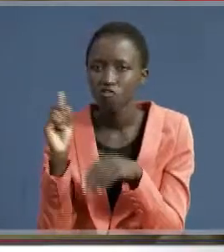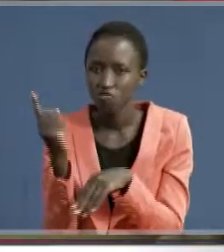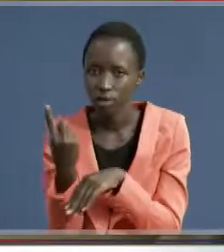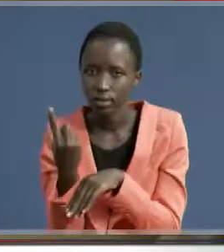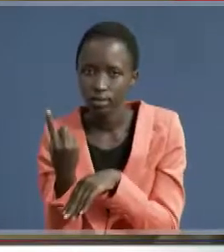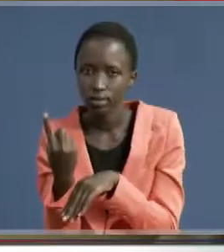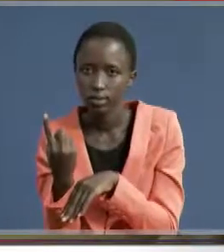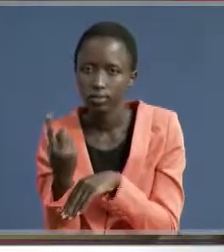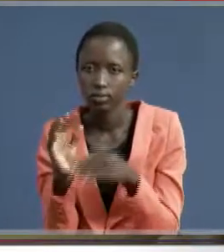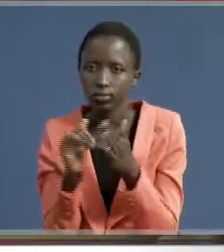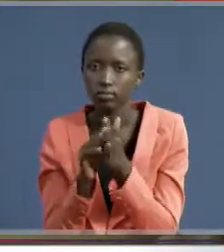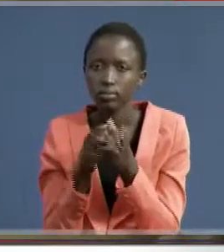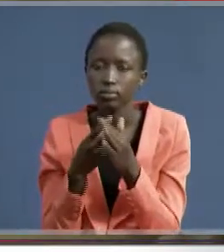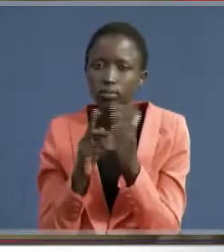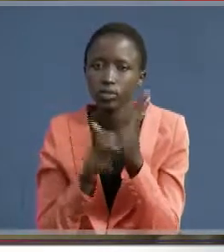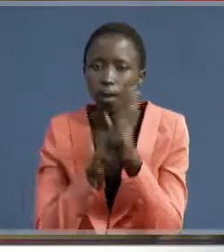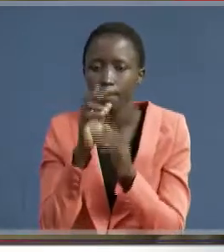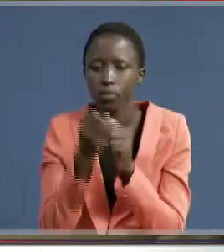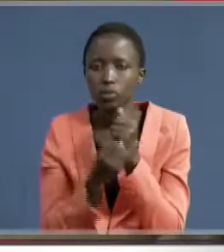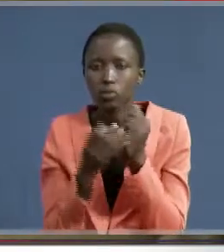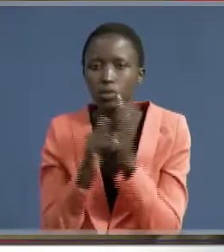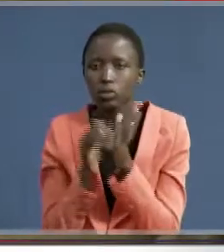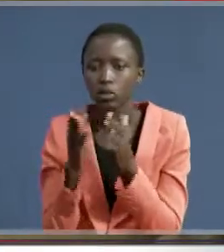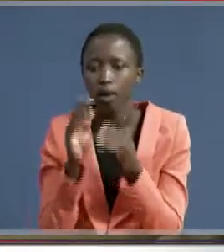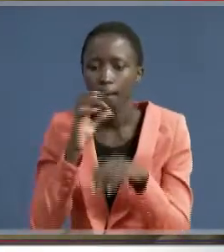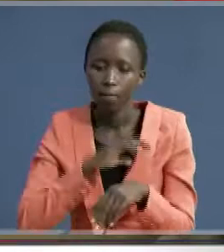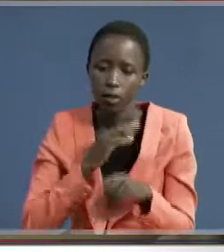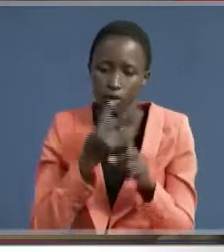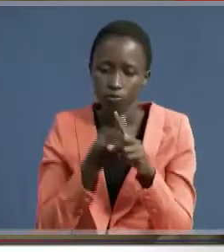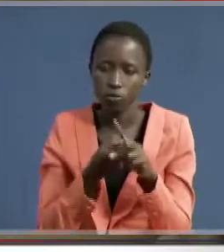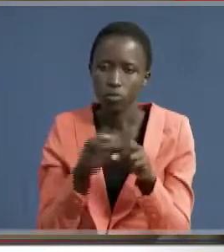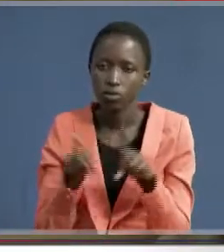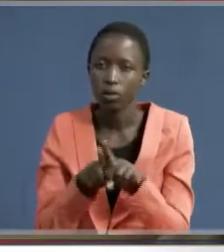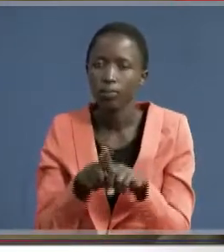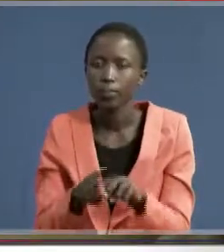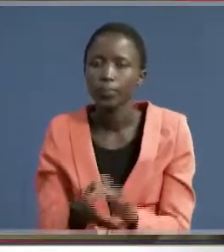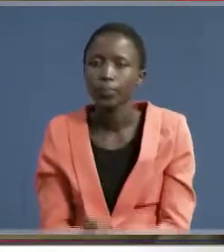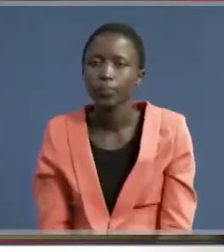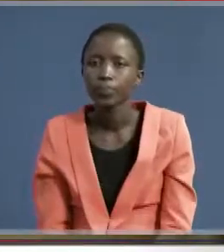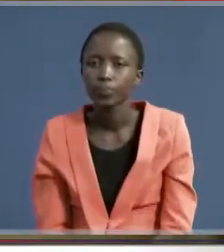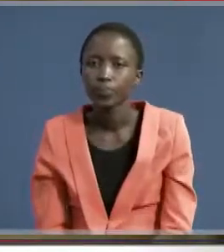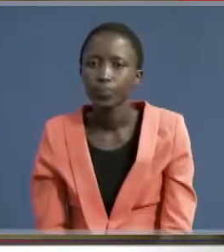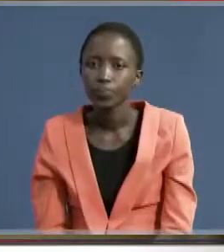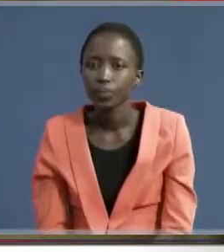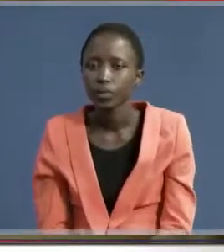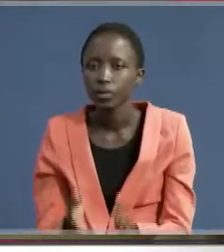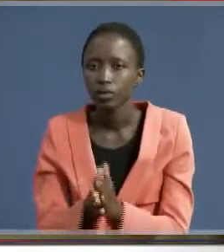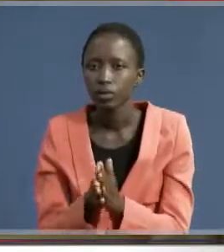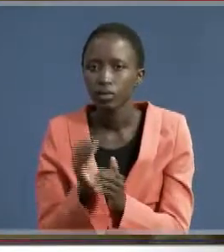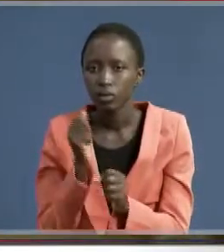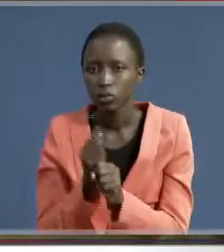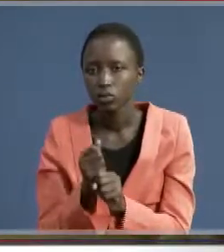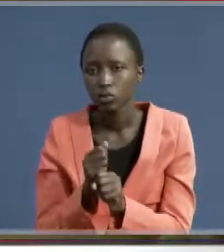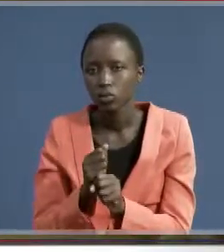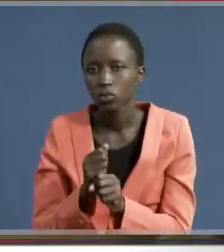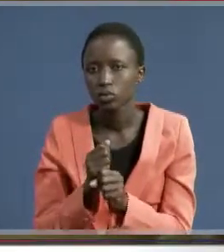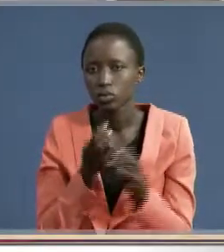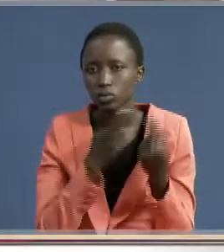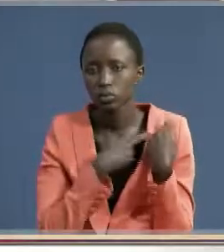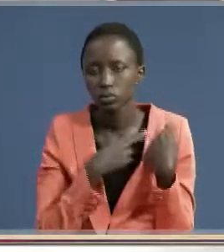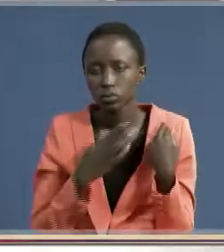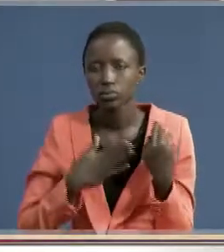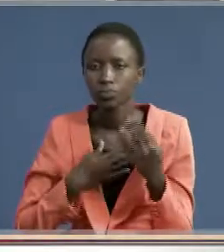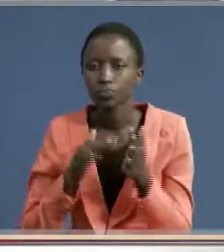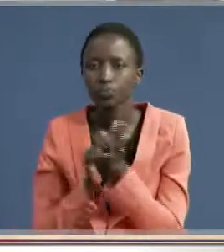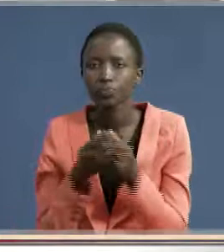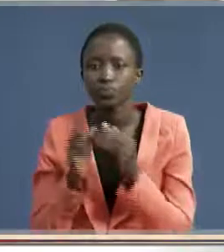pilot project in the whole country to benefit from this integration. And we will do our part. Amongst